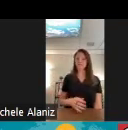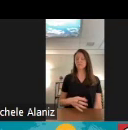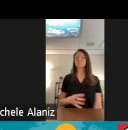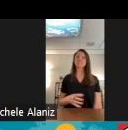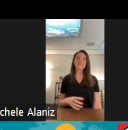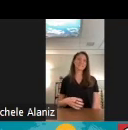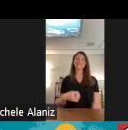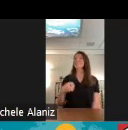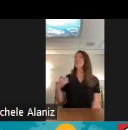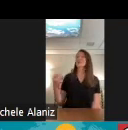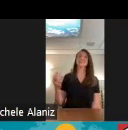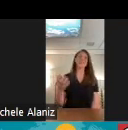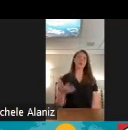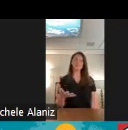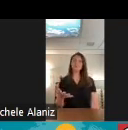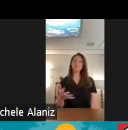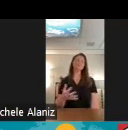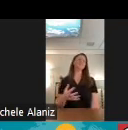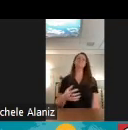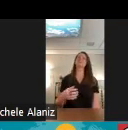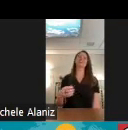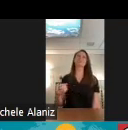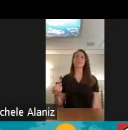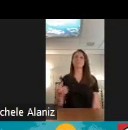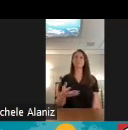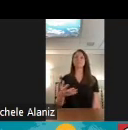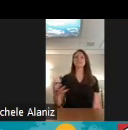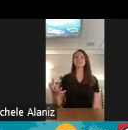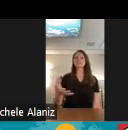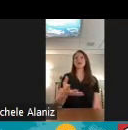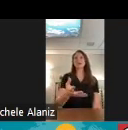state of mind, which again, now we're at an optimal level for learning, and we're